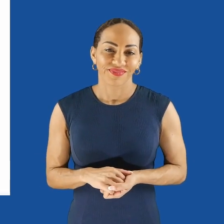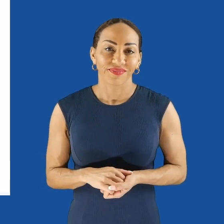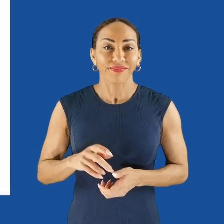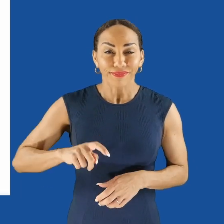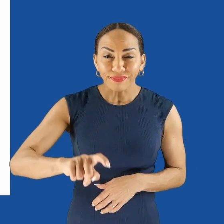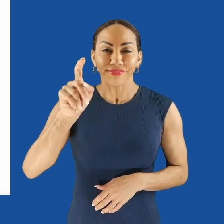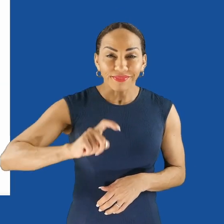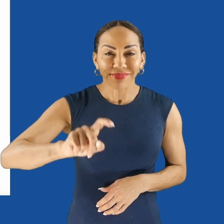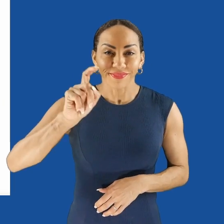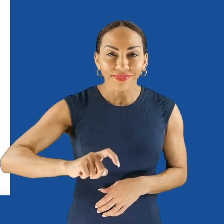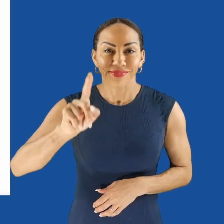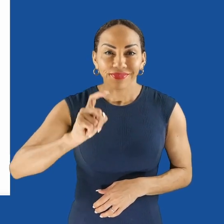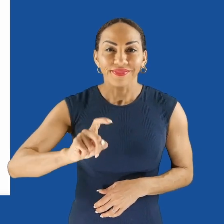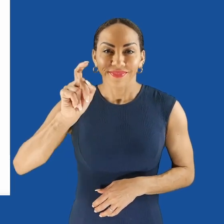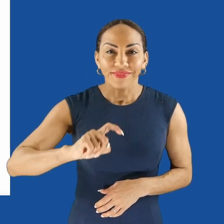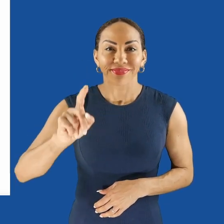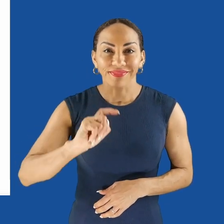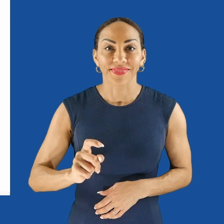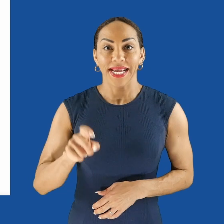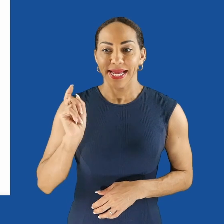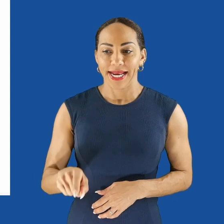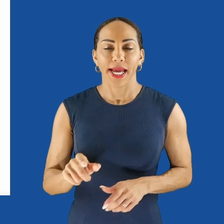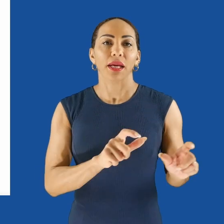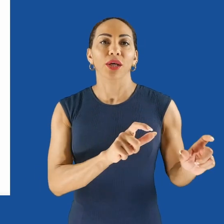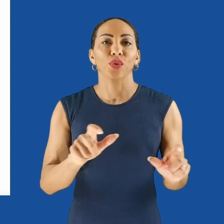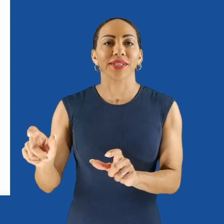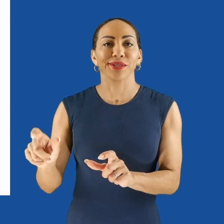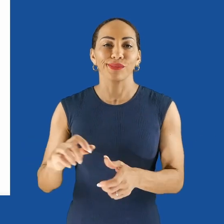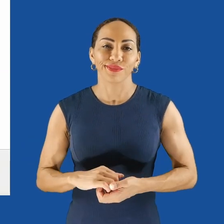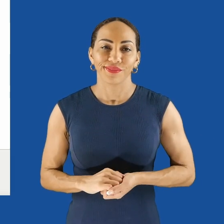I'm then going to scroll down to the end of the application and press continue.